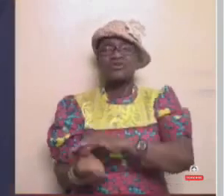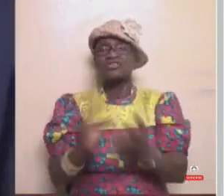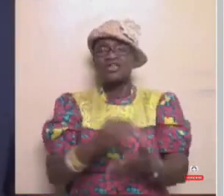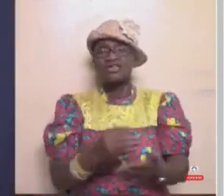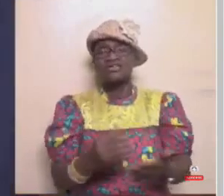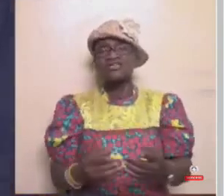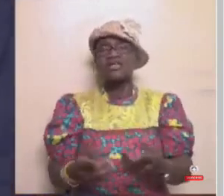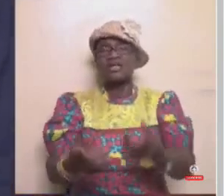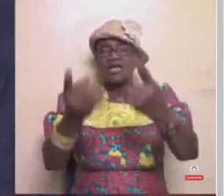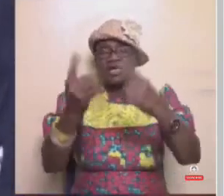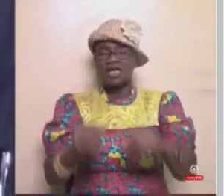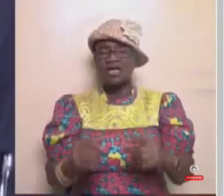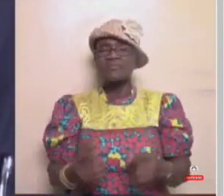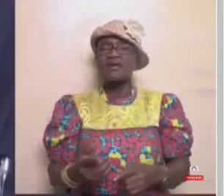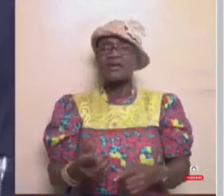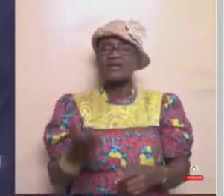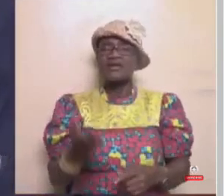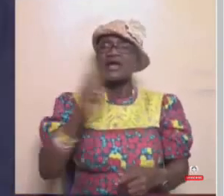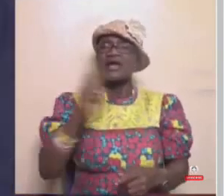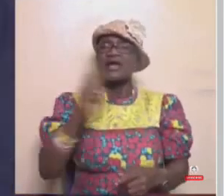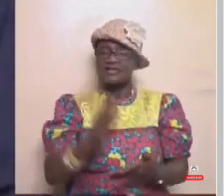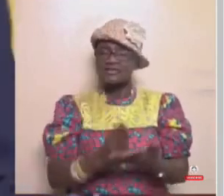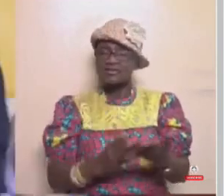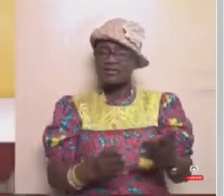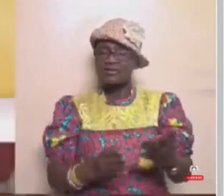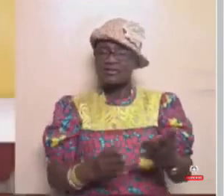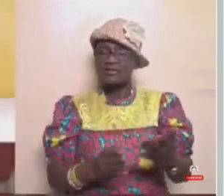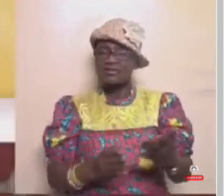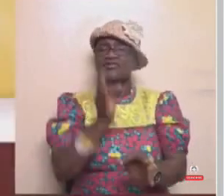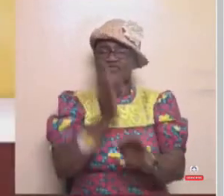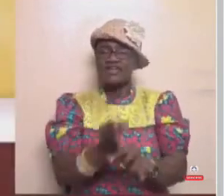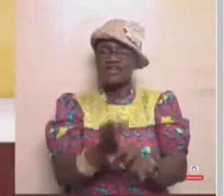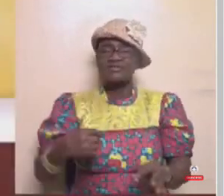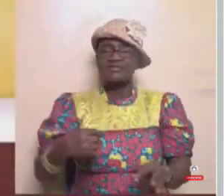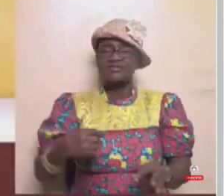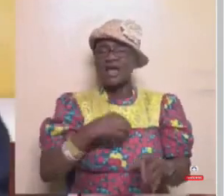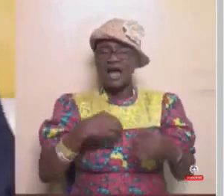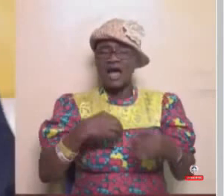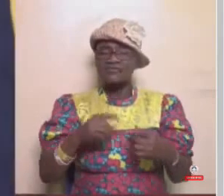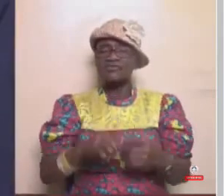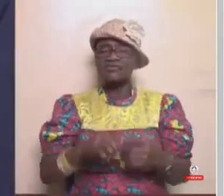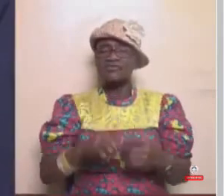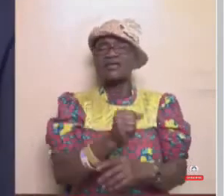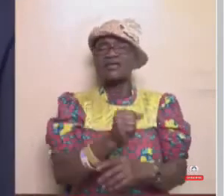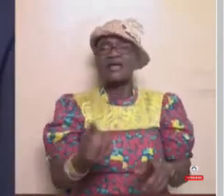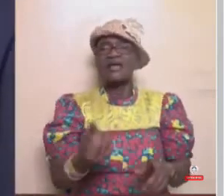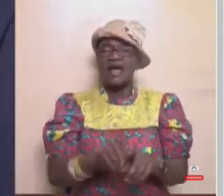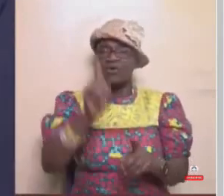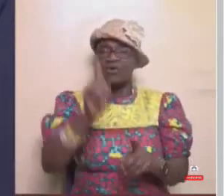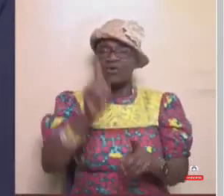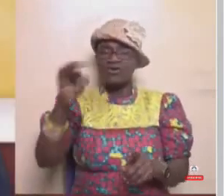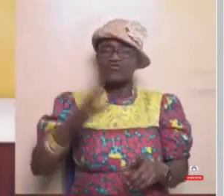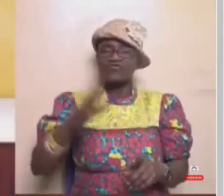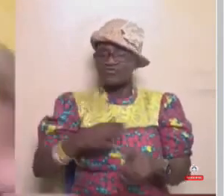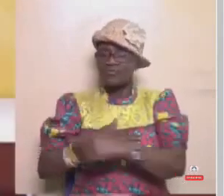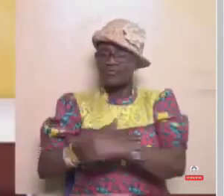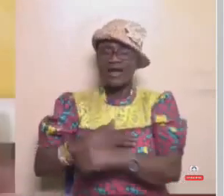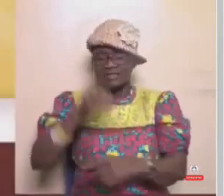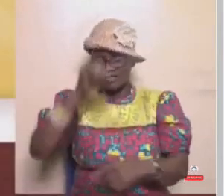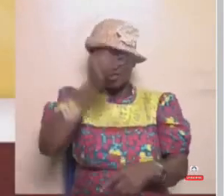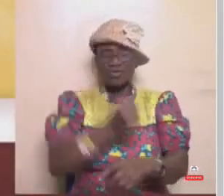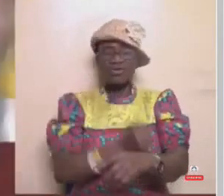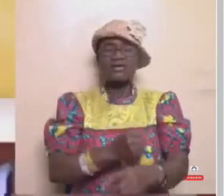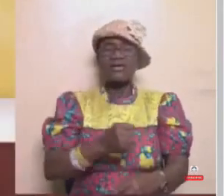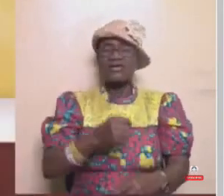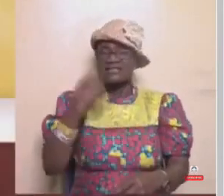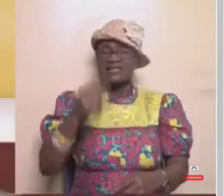some steps you ought to take. Like one of my sons, he said, "This COVID-19,